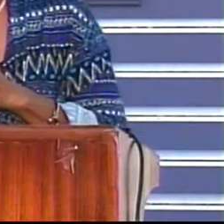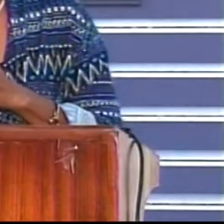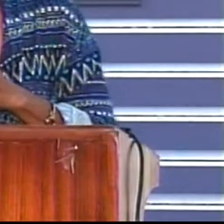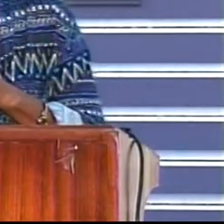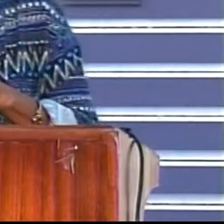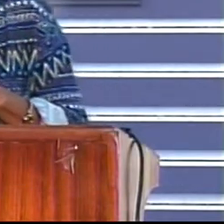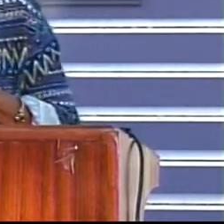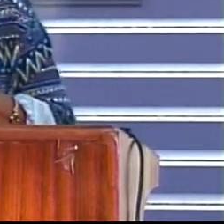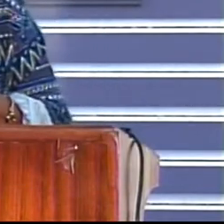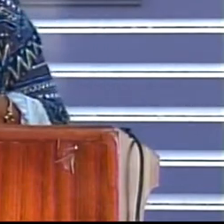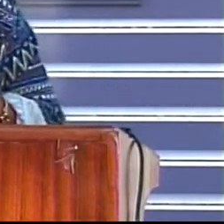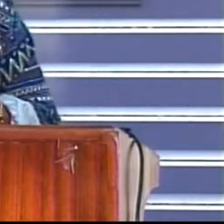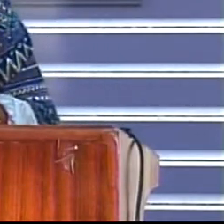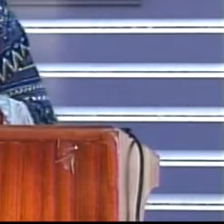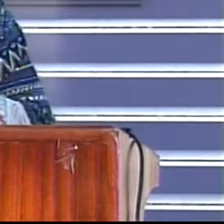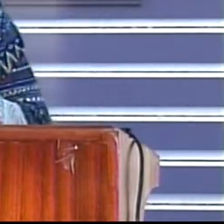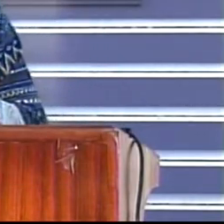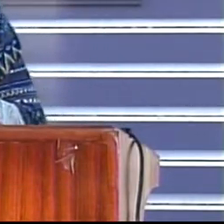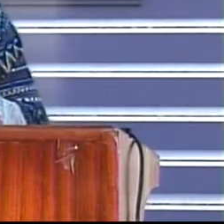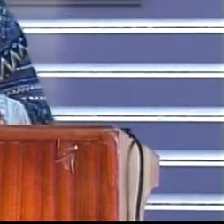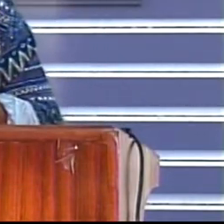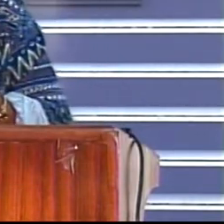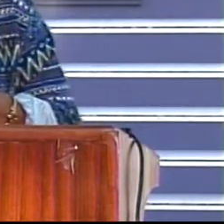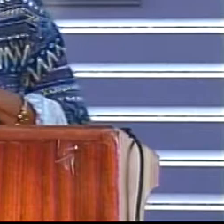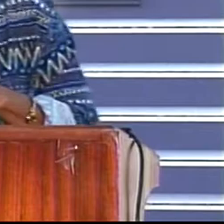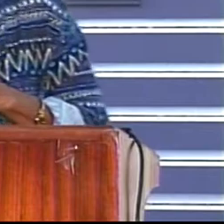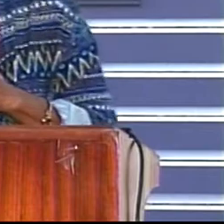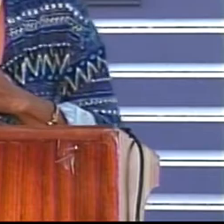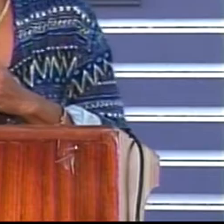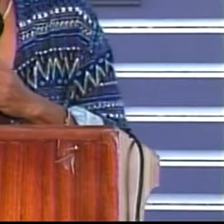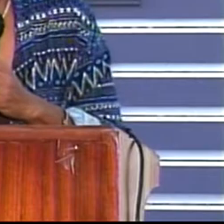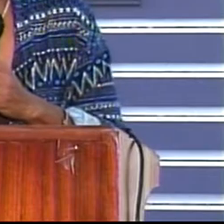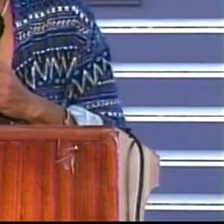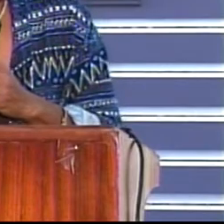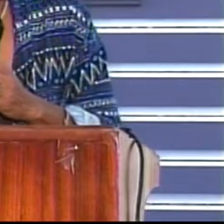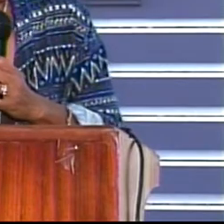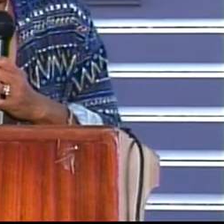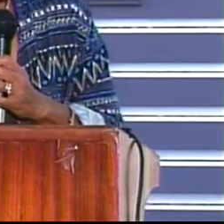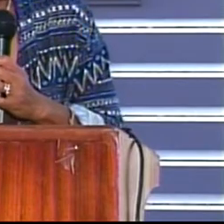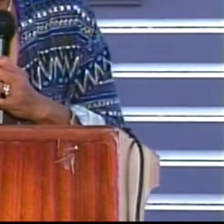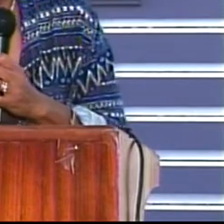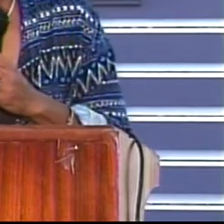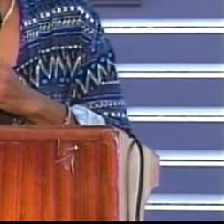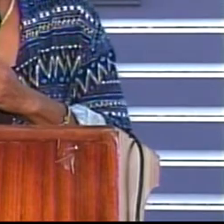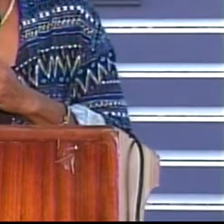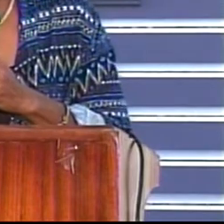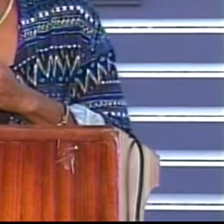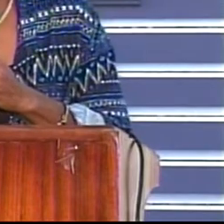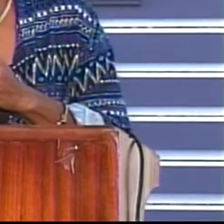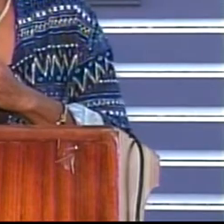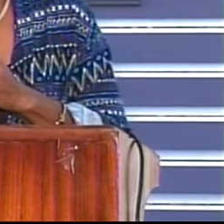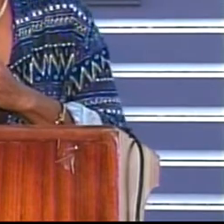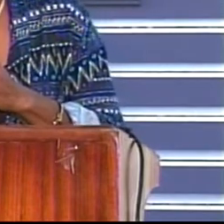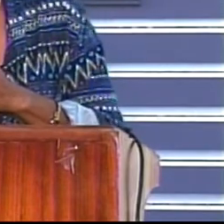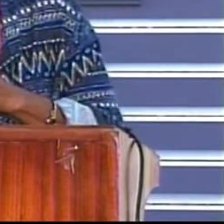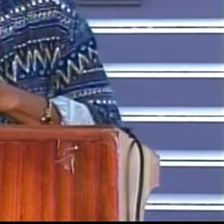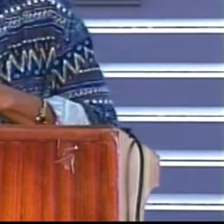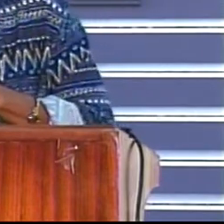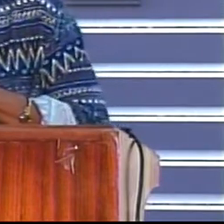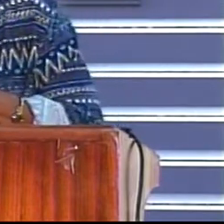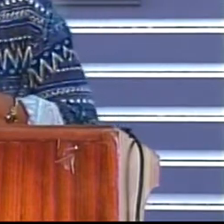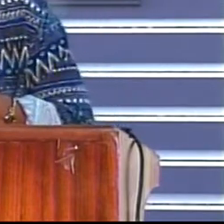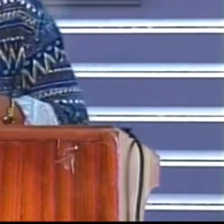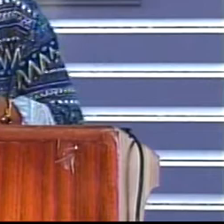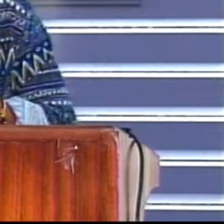to means of escape in case of a fire. Equipment for firefighting should be in place, like a fire